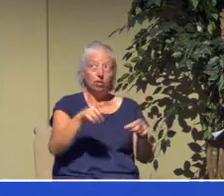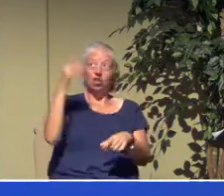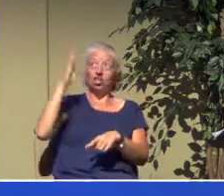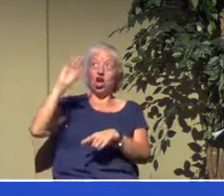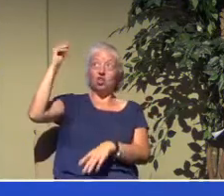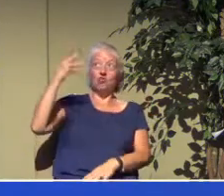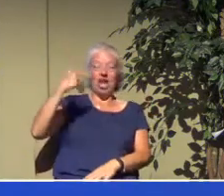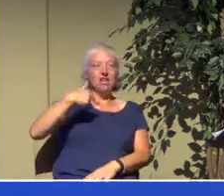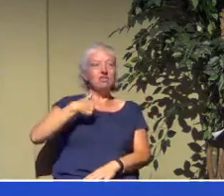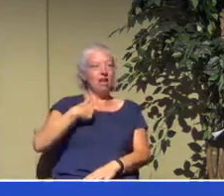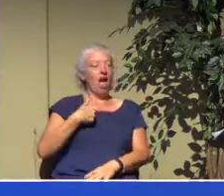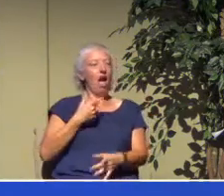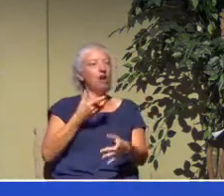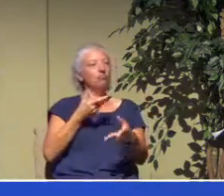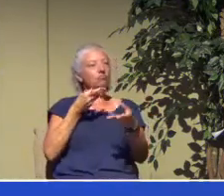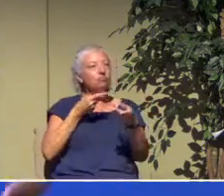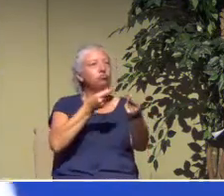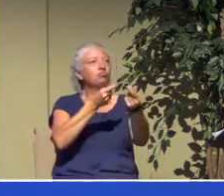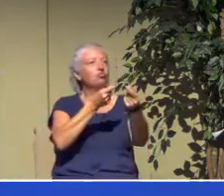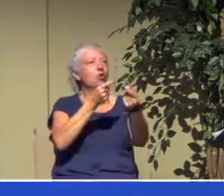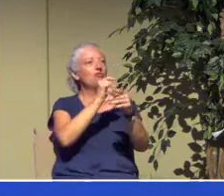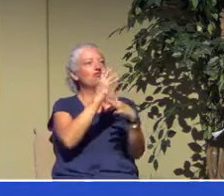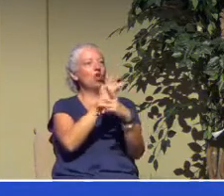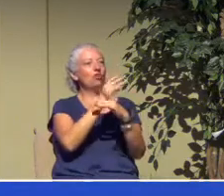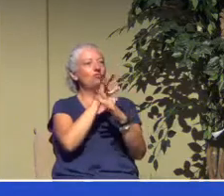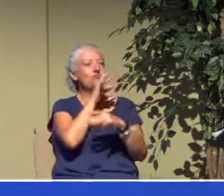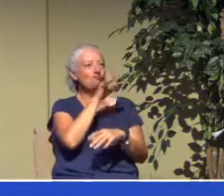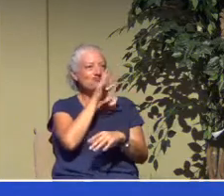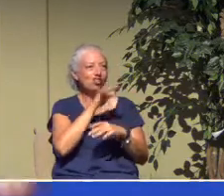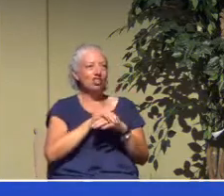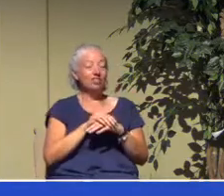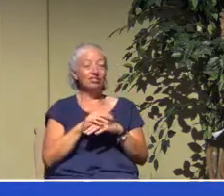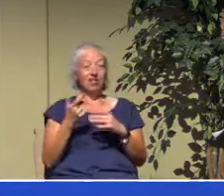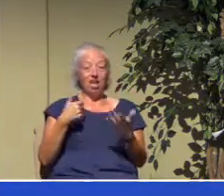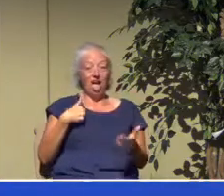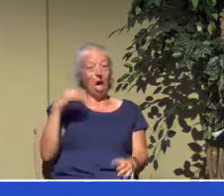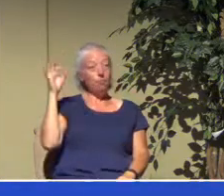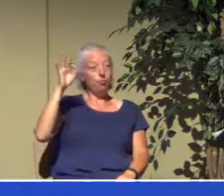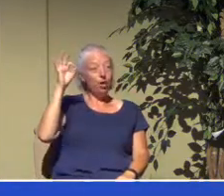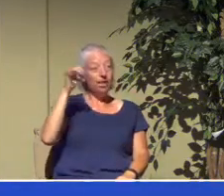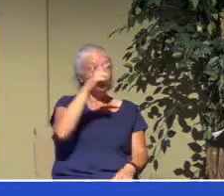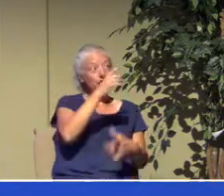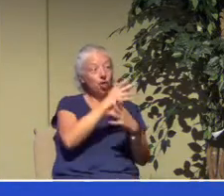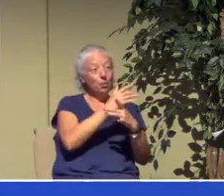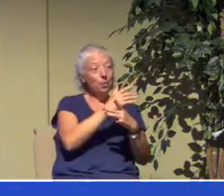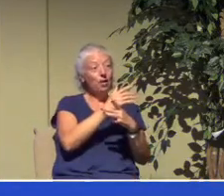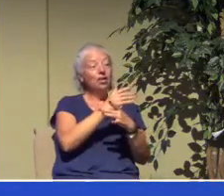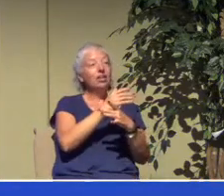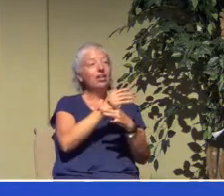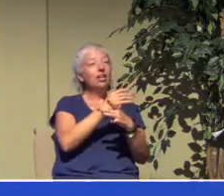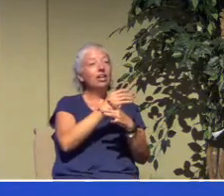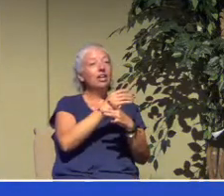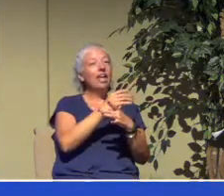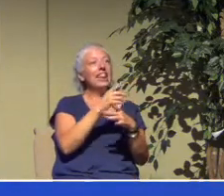grace, I can now speak it fluently. I'm currently preaching in Germany and serving in Germany, in German,